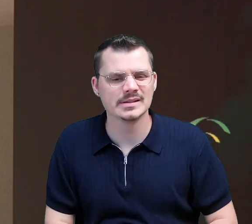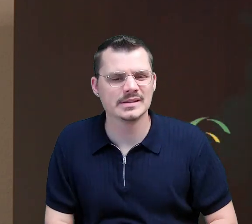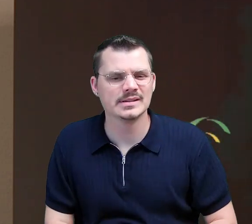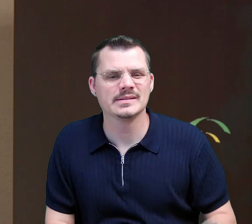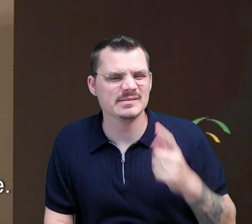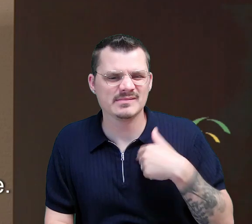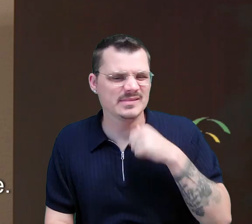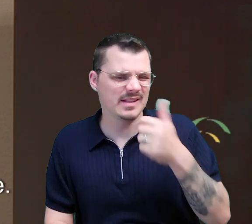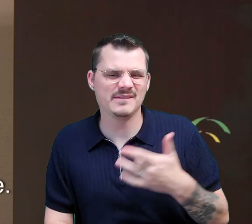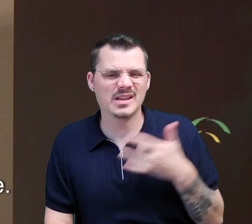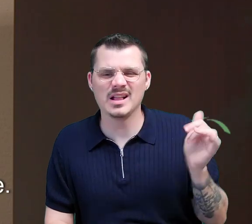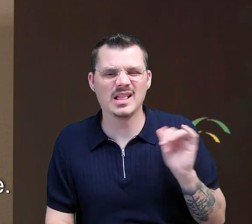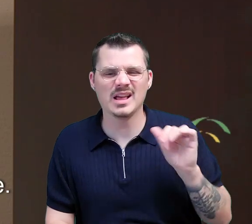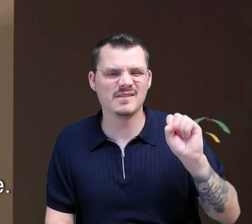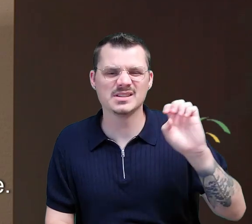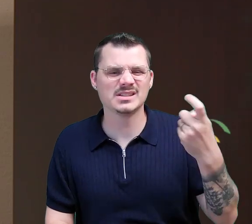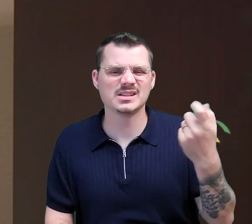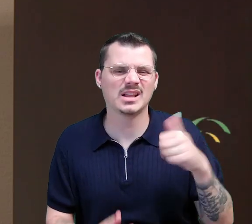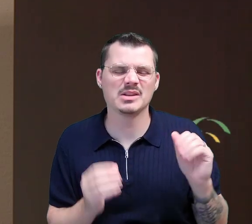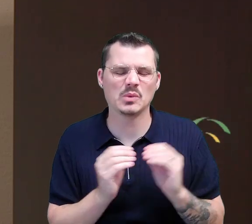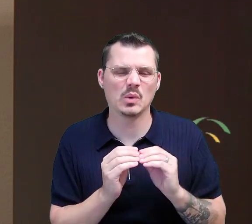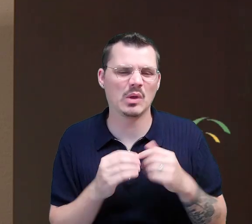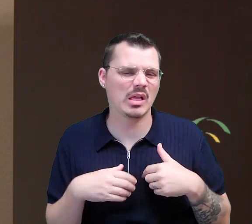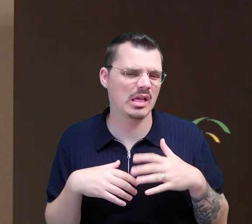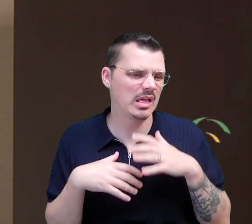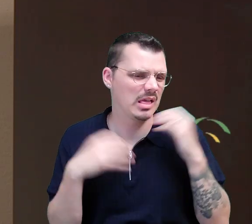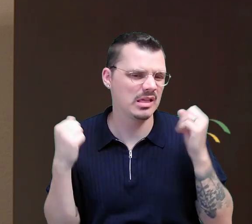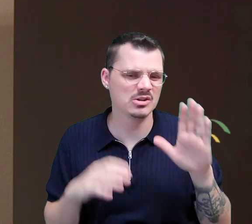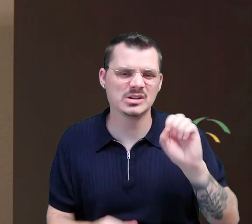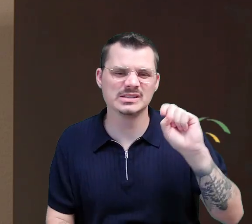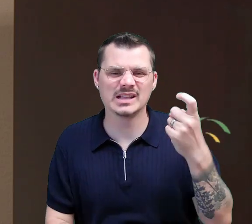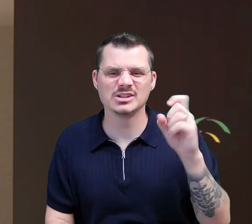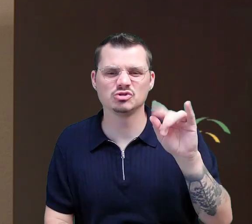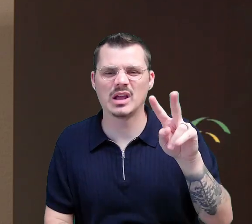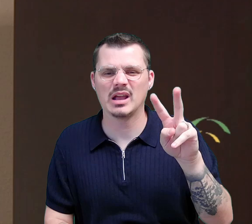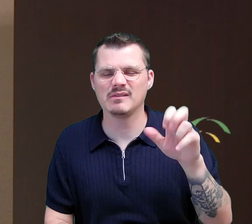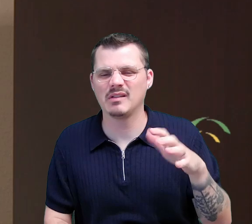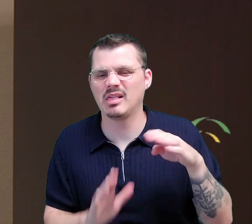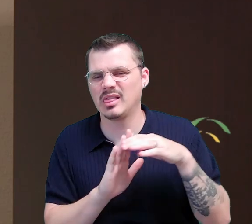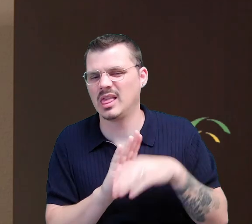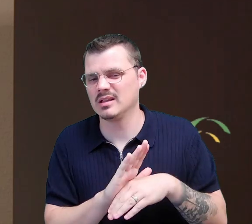because didn't feel like having sex anymore. She lost her sex drive.